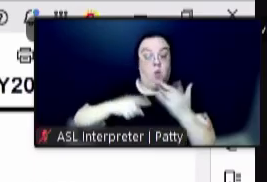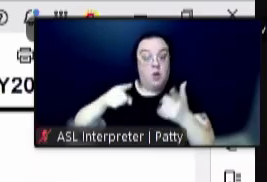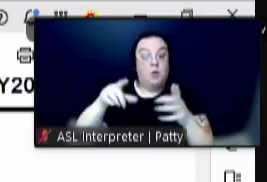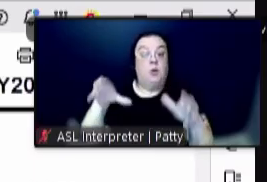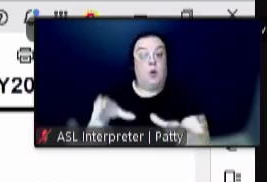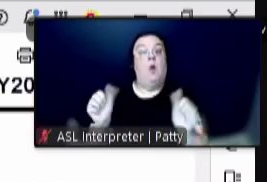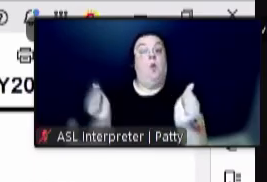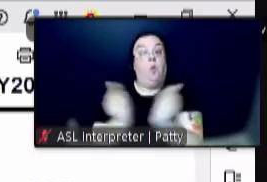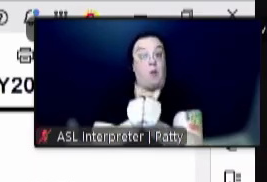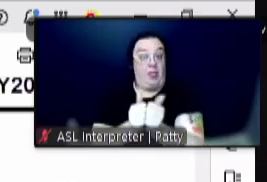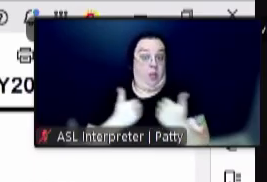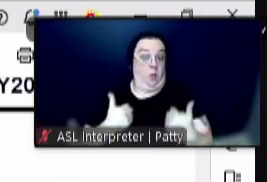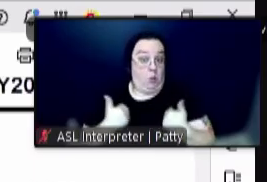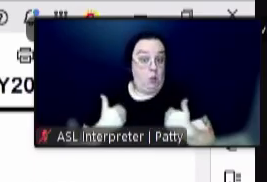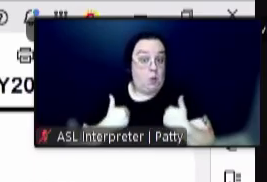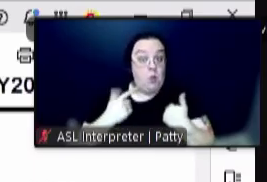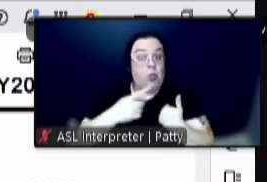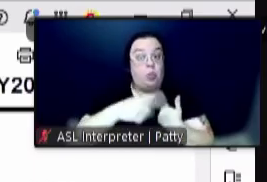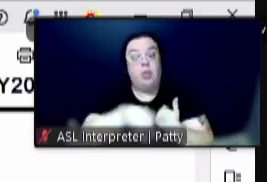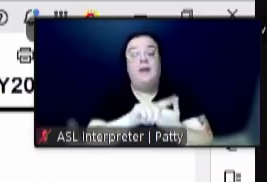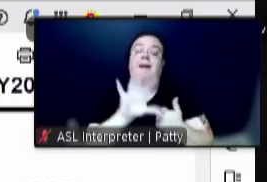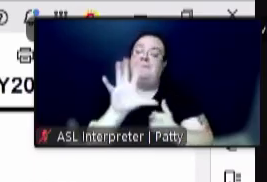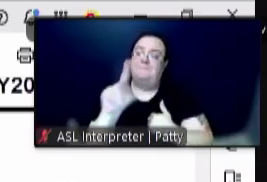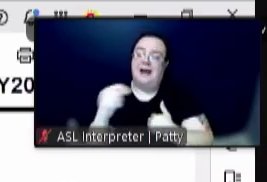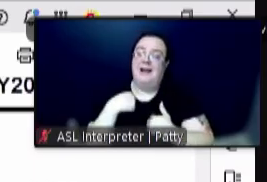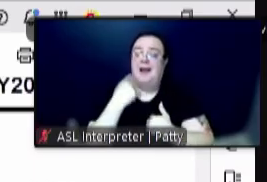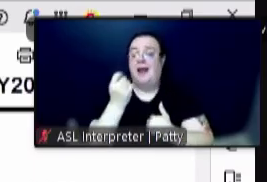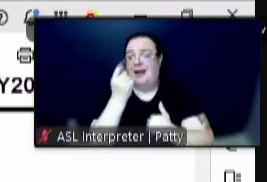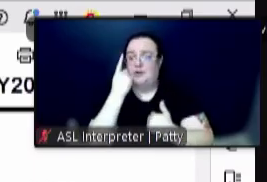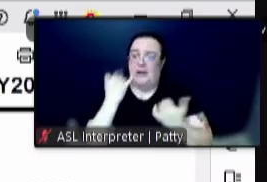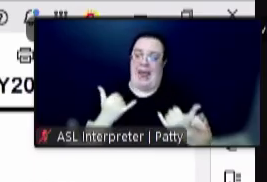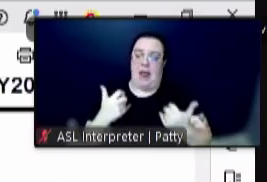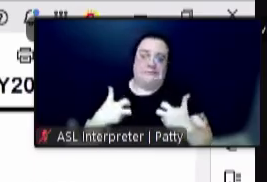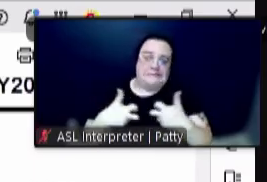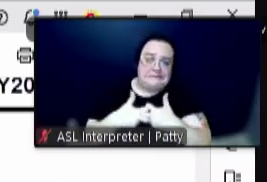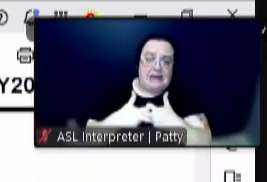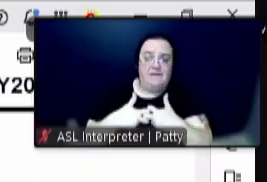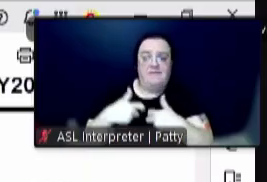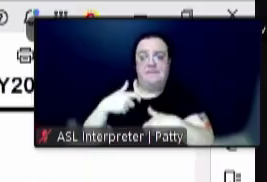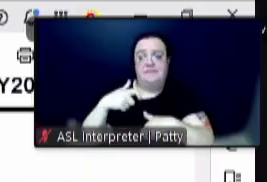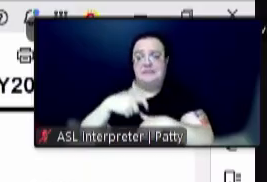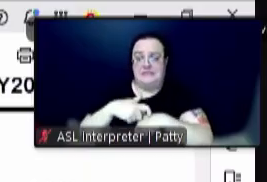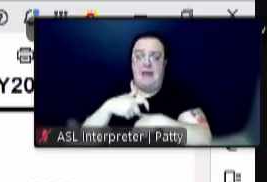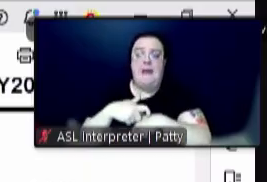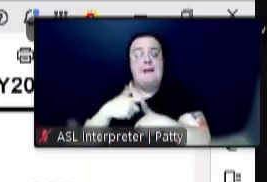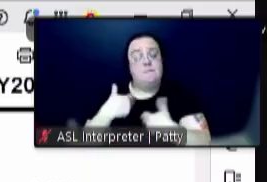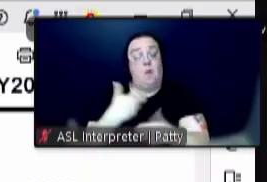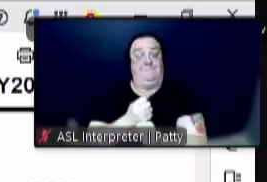youth. But I understand that we're in tough times now, but I just want to make sure that's,